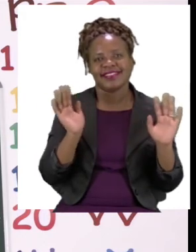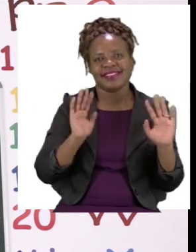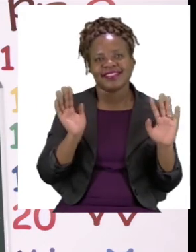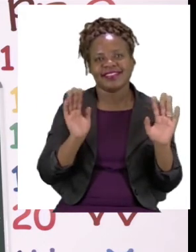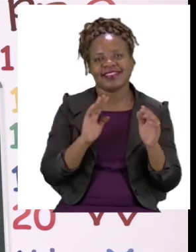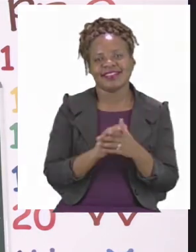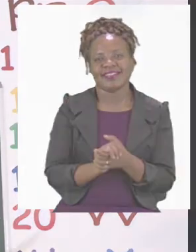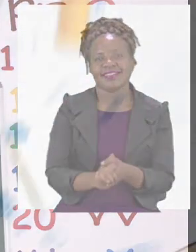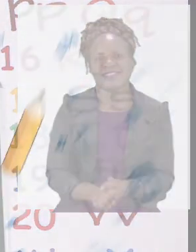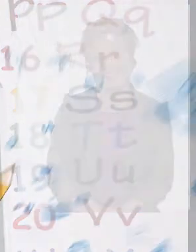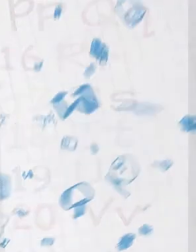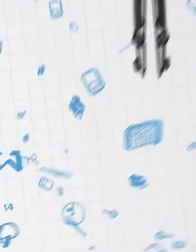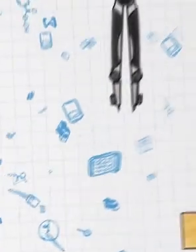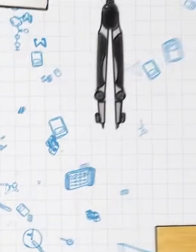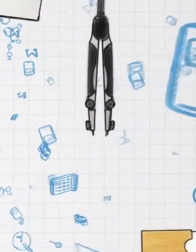goodbye!